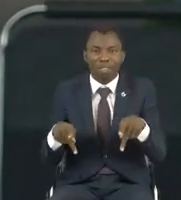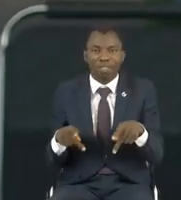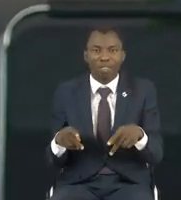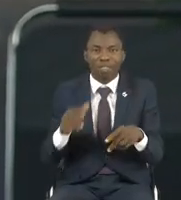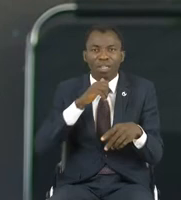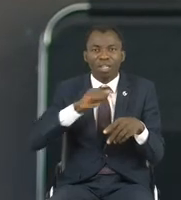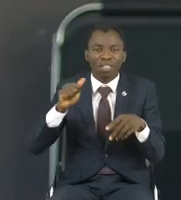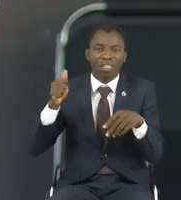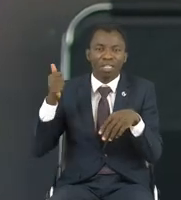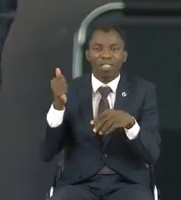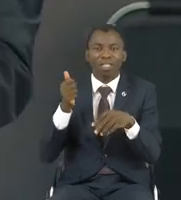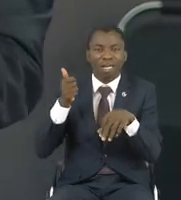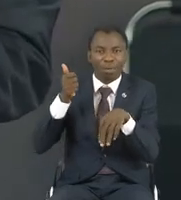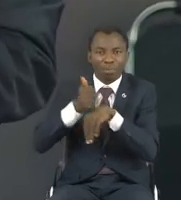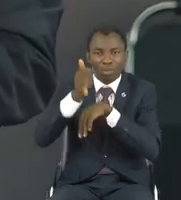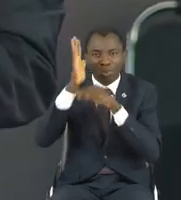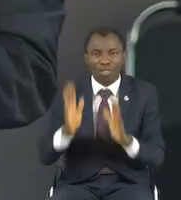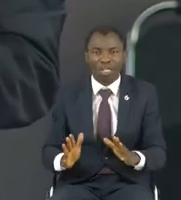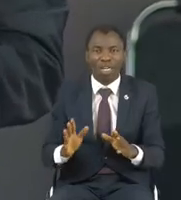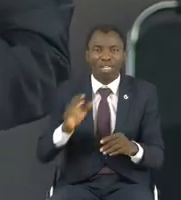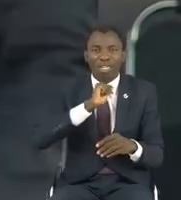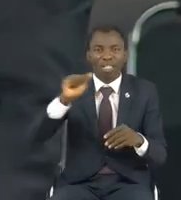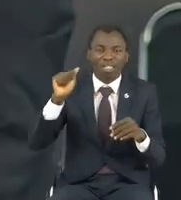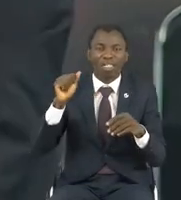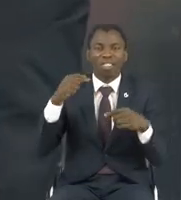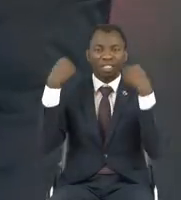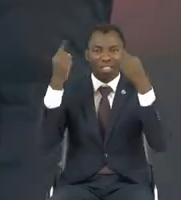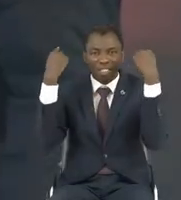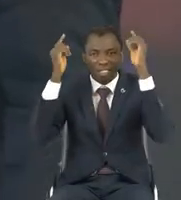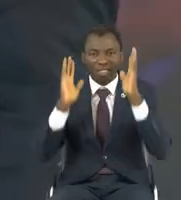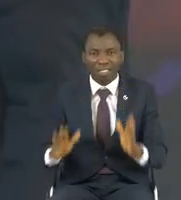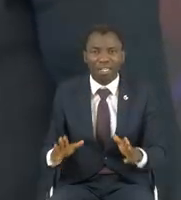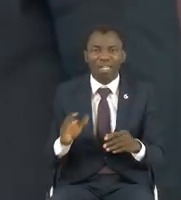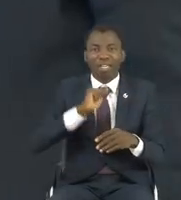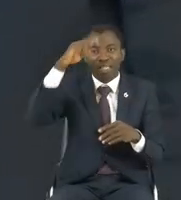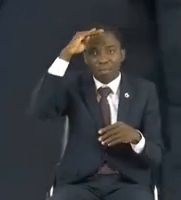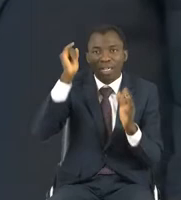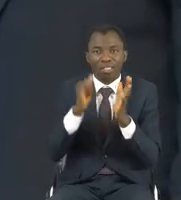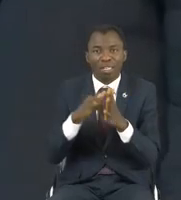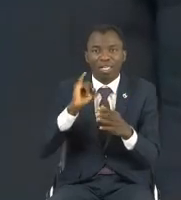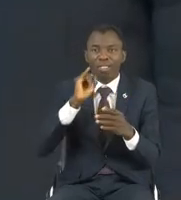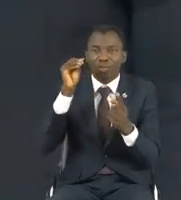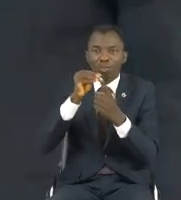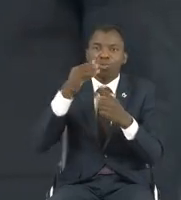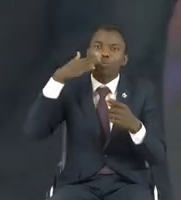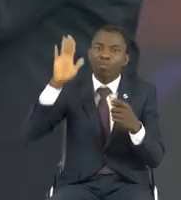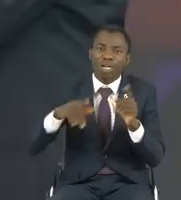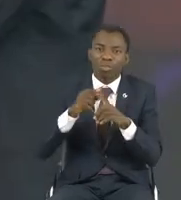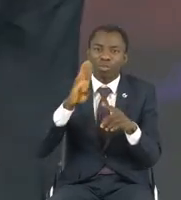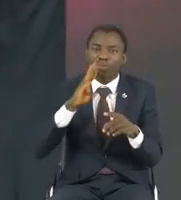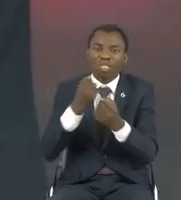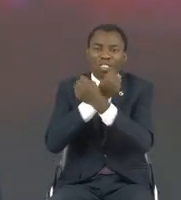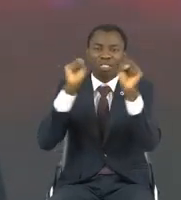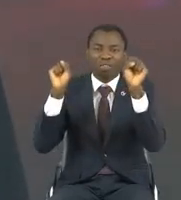blasphemer, a castaway man, a man too bad to be saved.